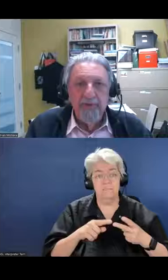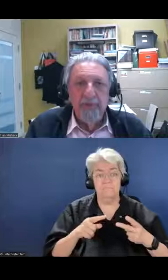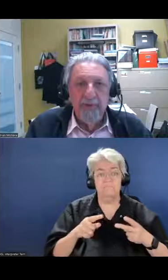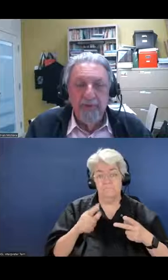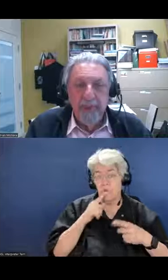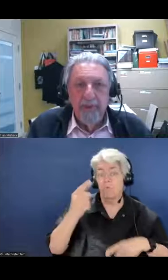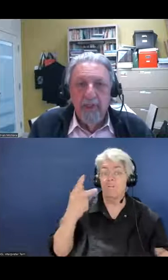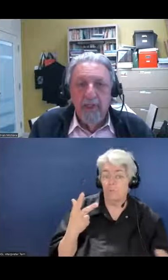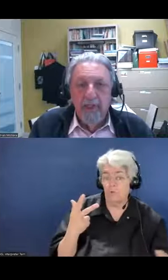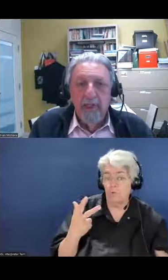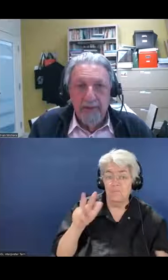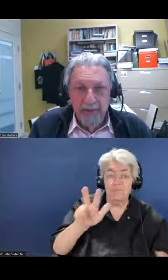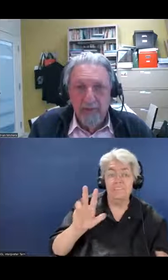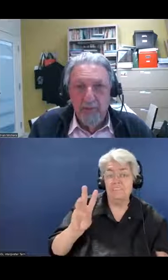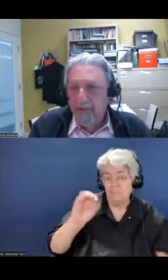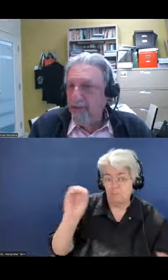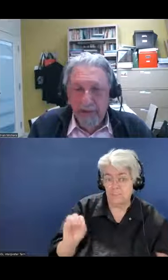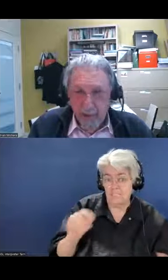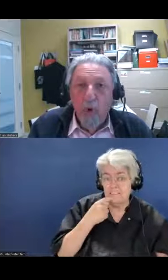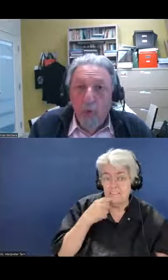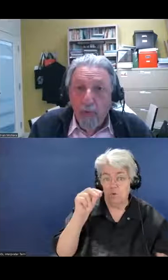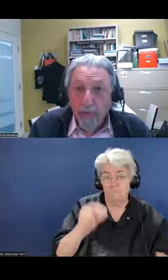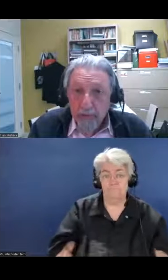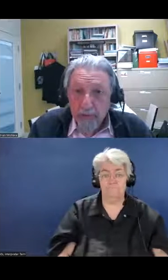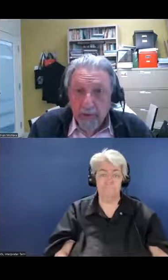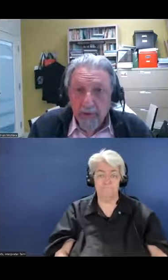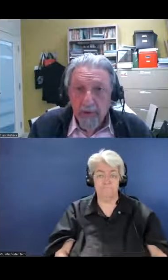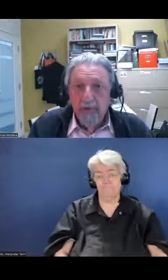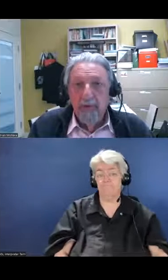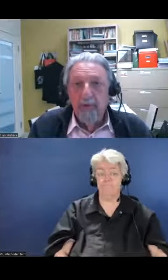third, 36%, disagreed and said no.